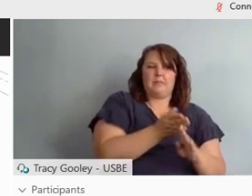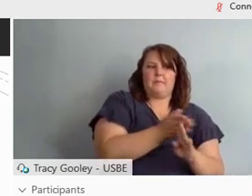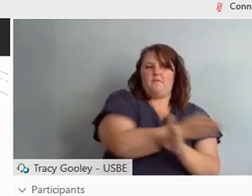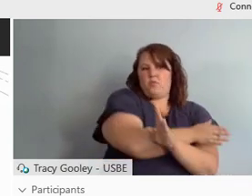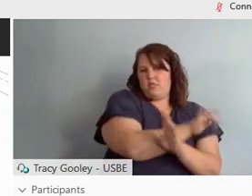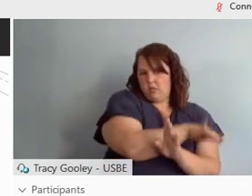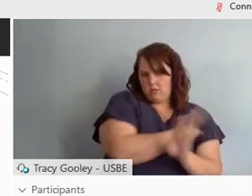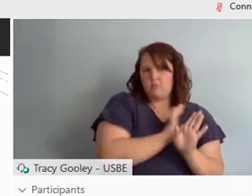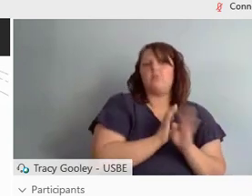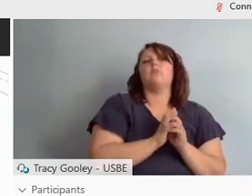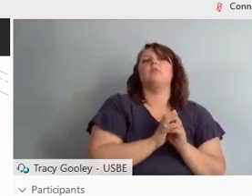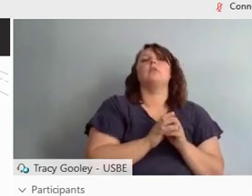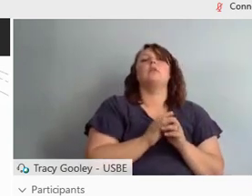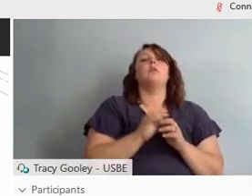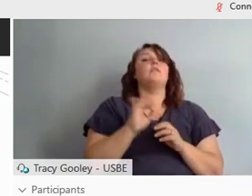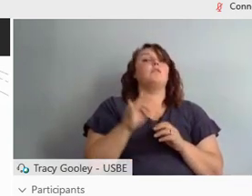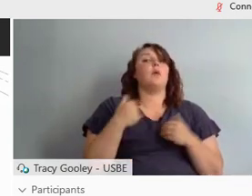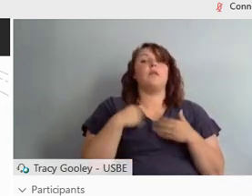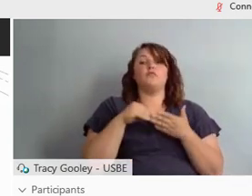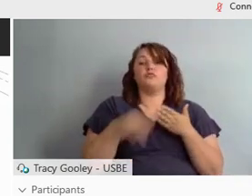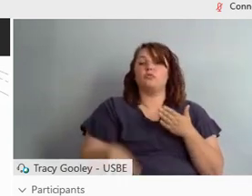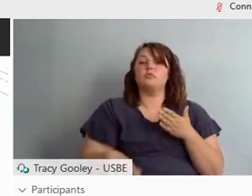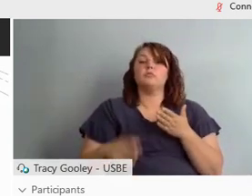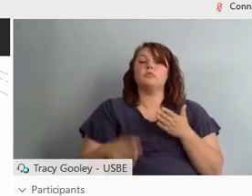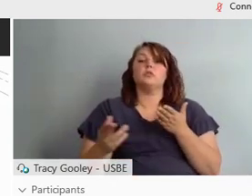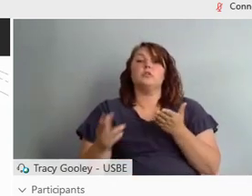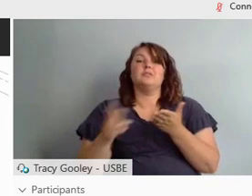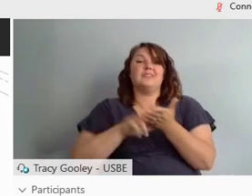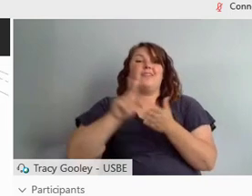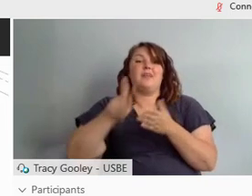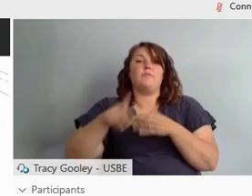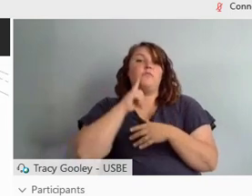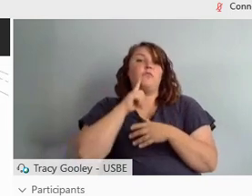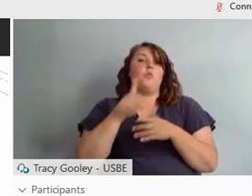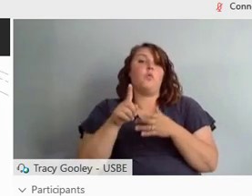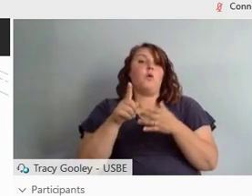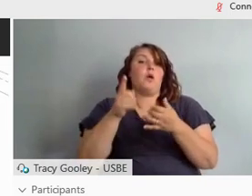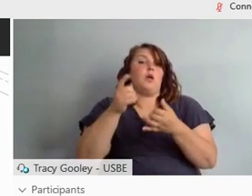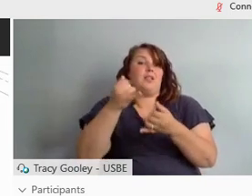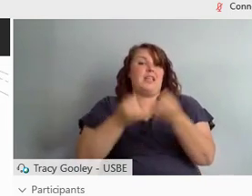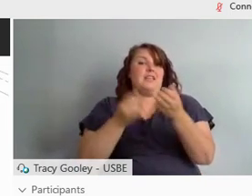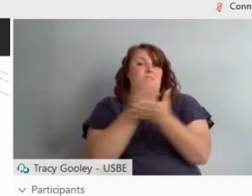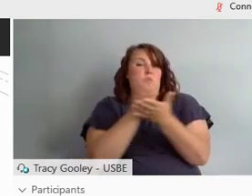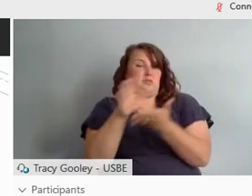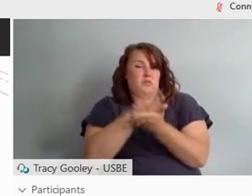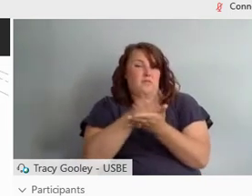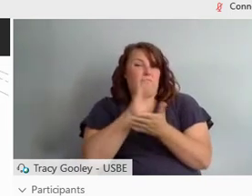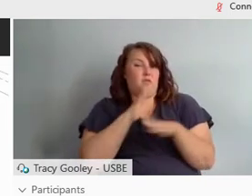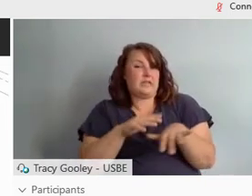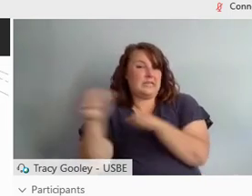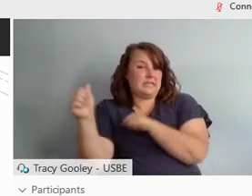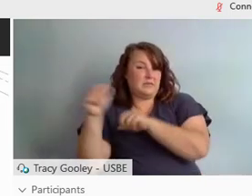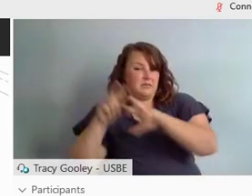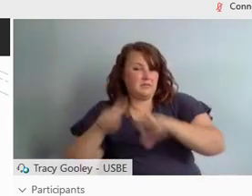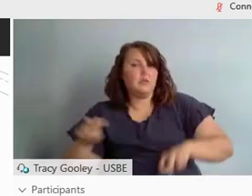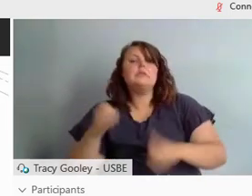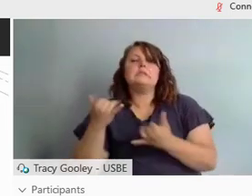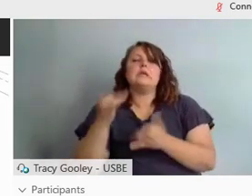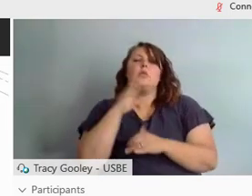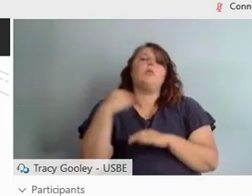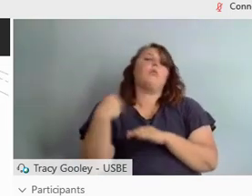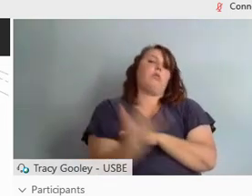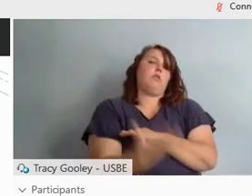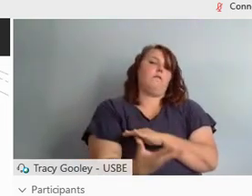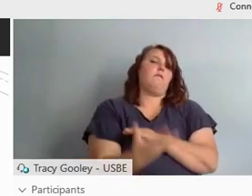your school during the last 4 weeks of school for the exit assessment, you would still administer the assessment even if they